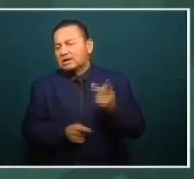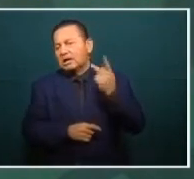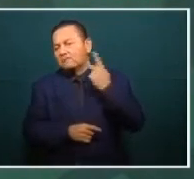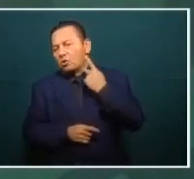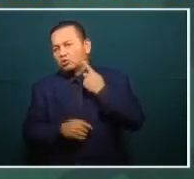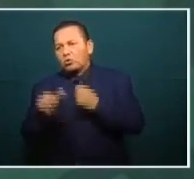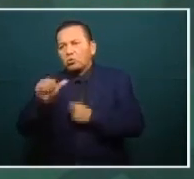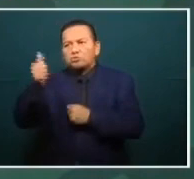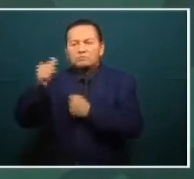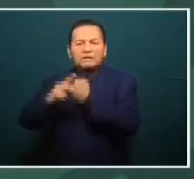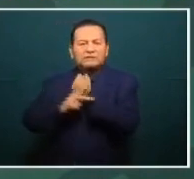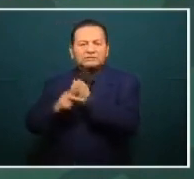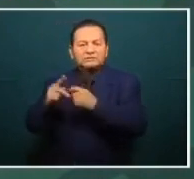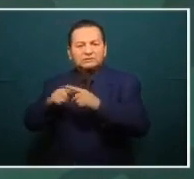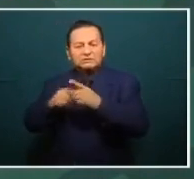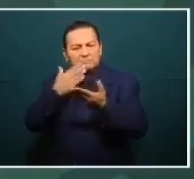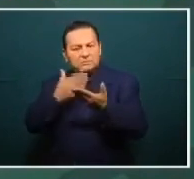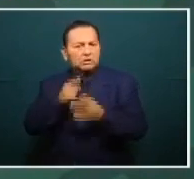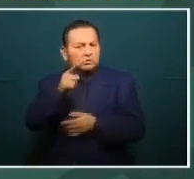So we have